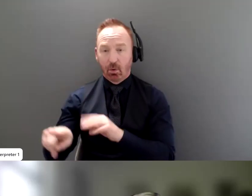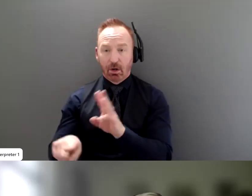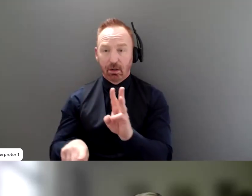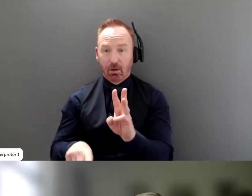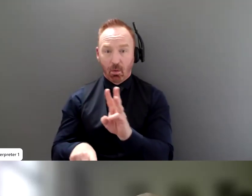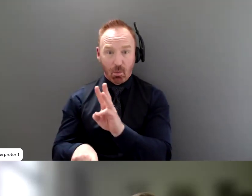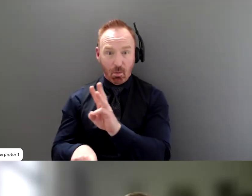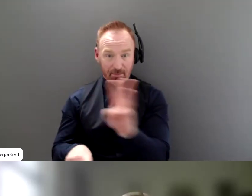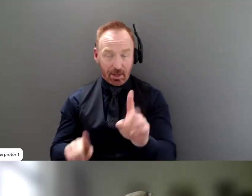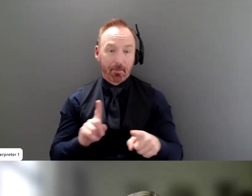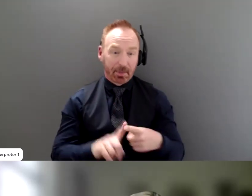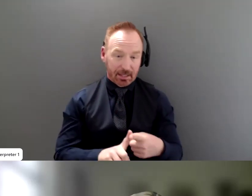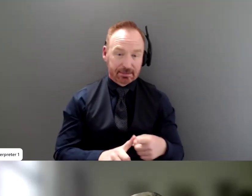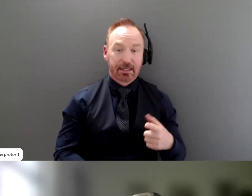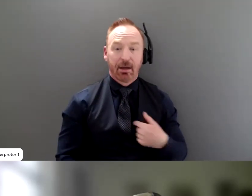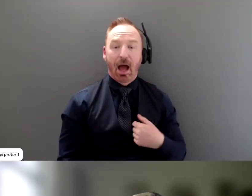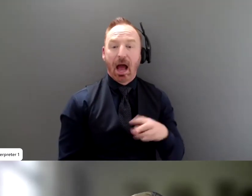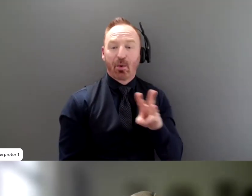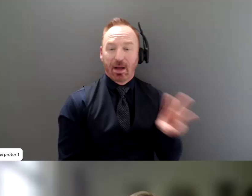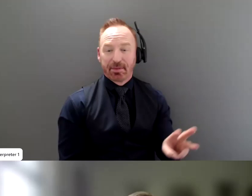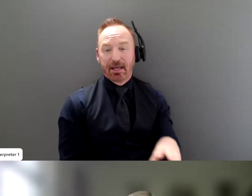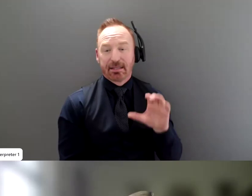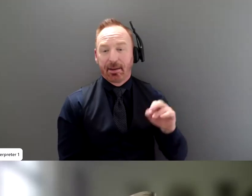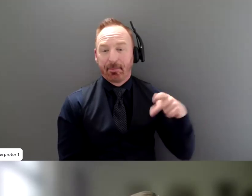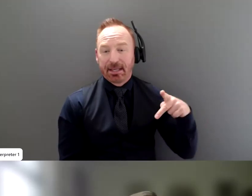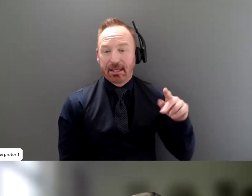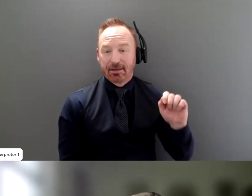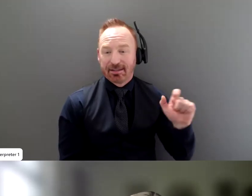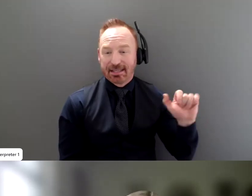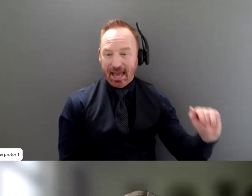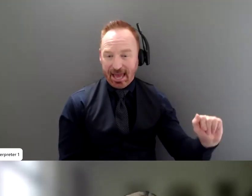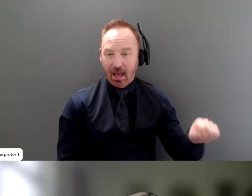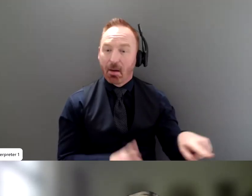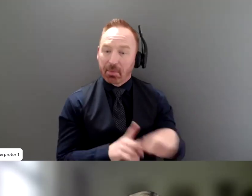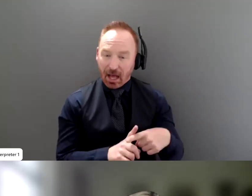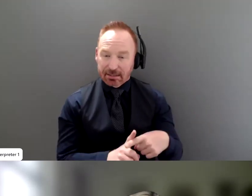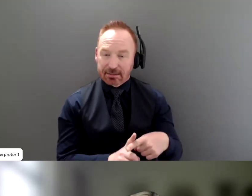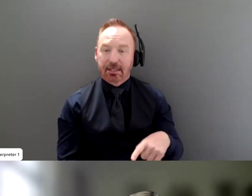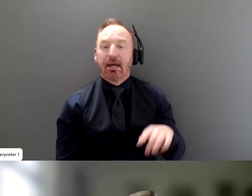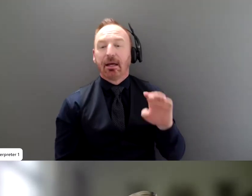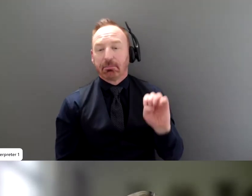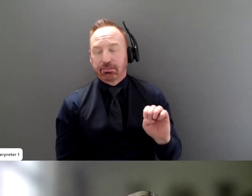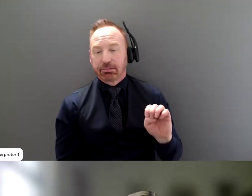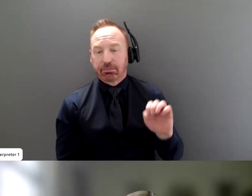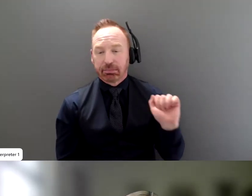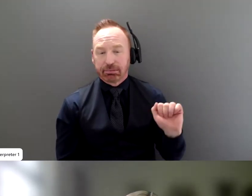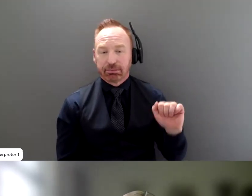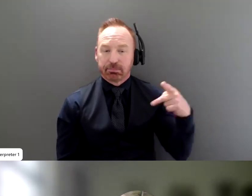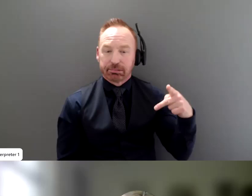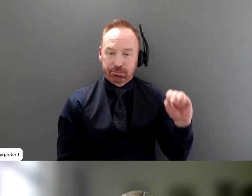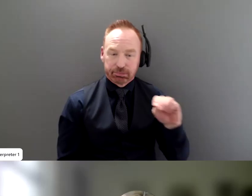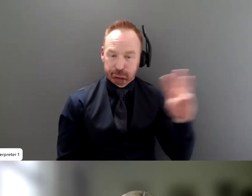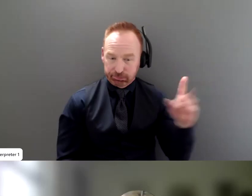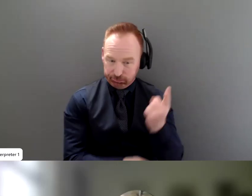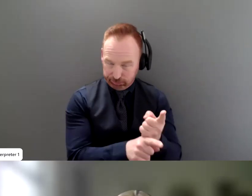website, cnpa.ca, and Elder Abuse Prevention's Yes, website. So one way or another, everybody will get access to them so that you can